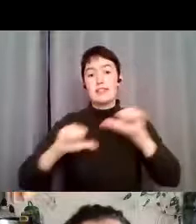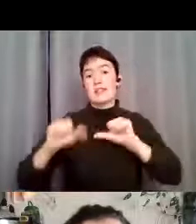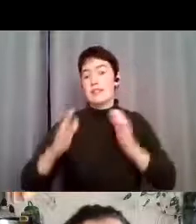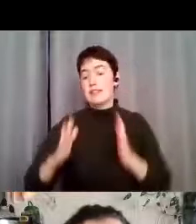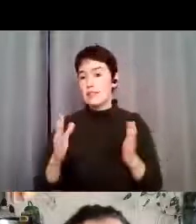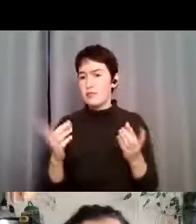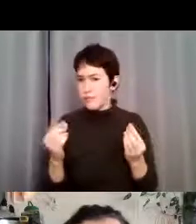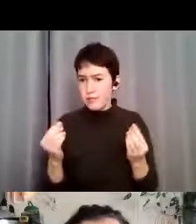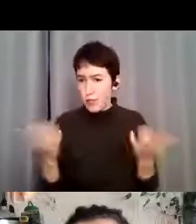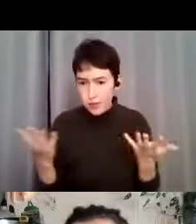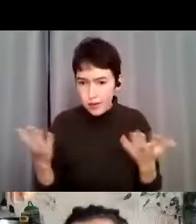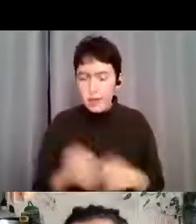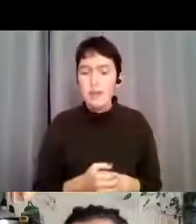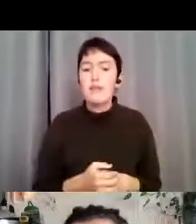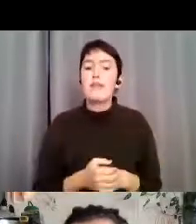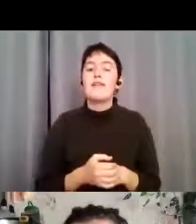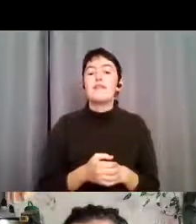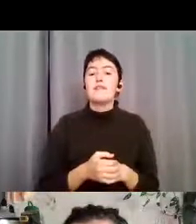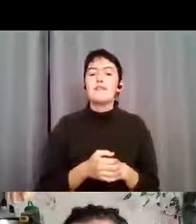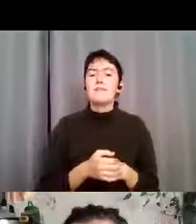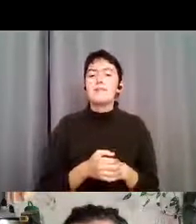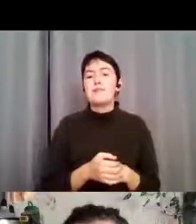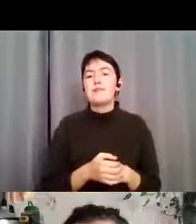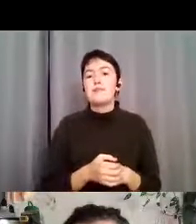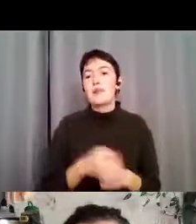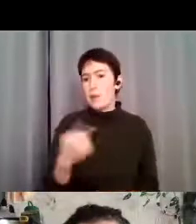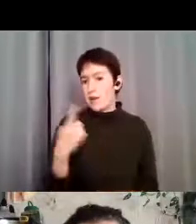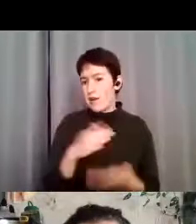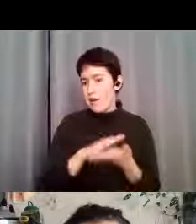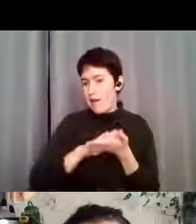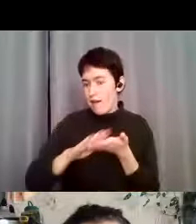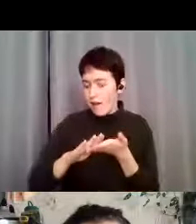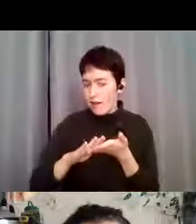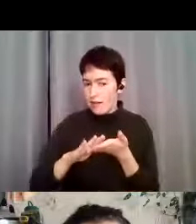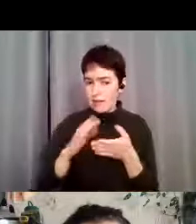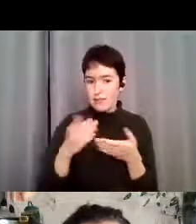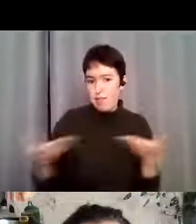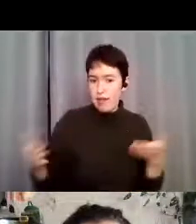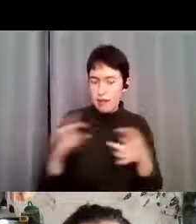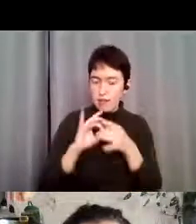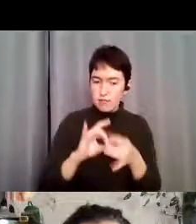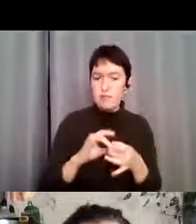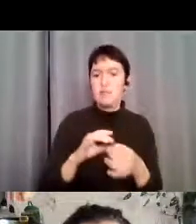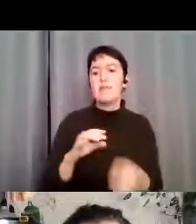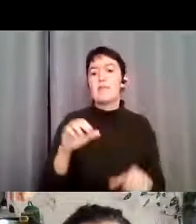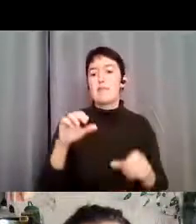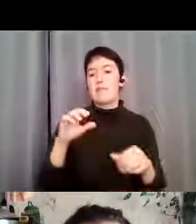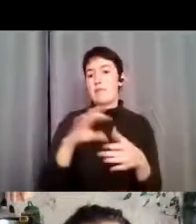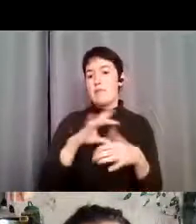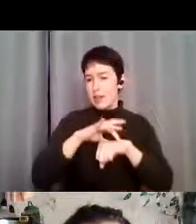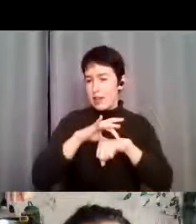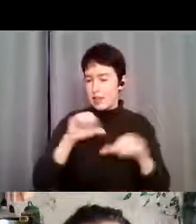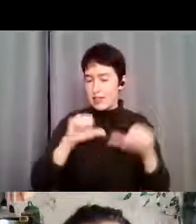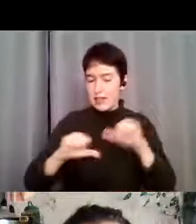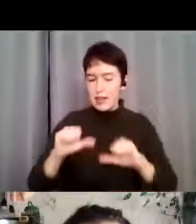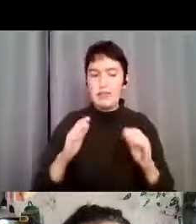I think one of the nicest things about planetary science and being a planetary scientist is that there are lots of different ways to